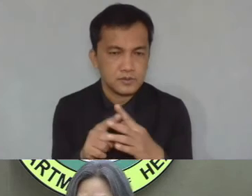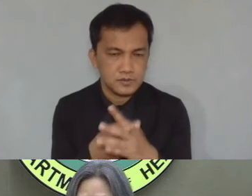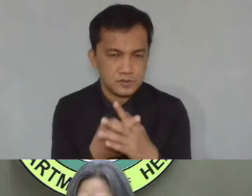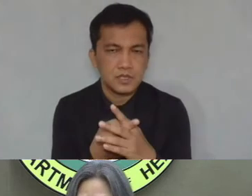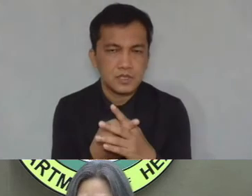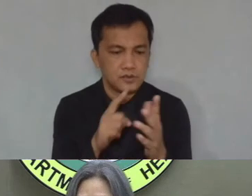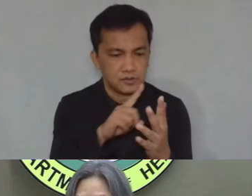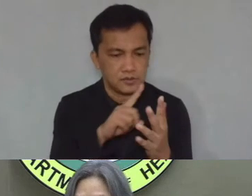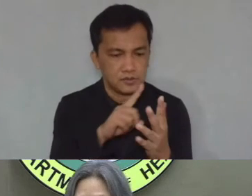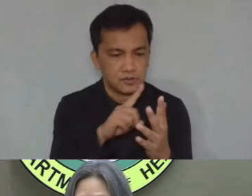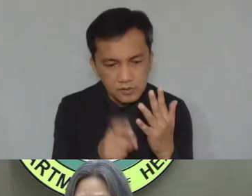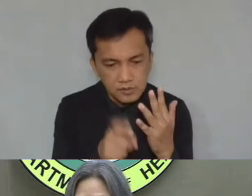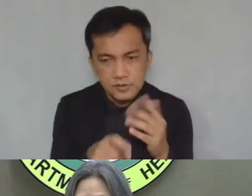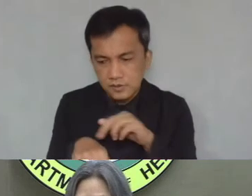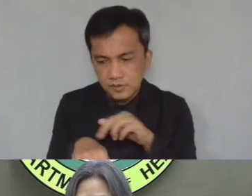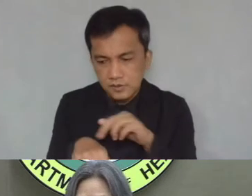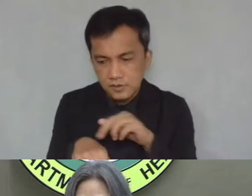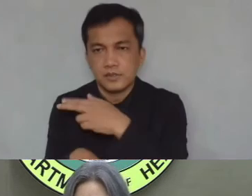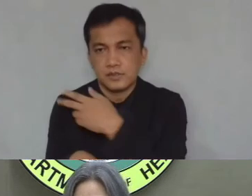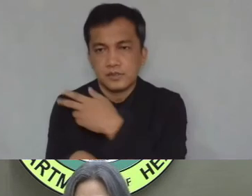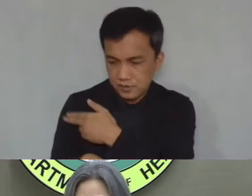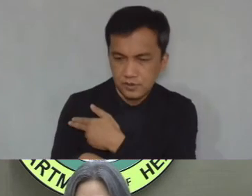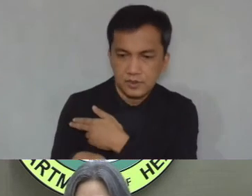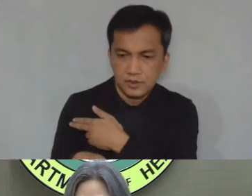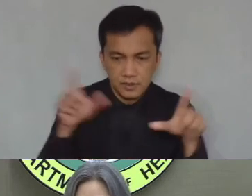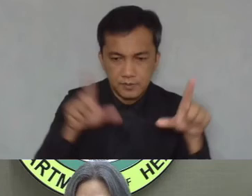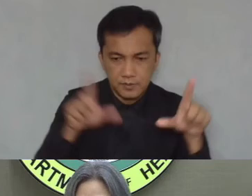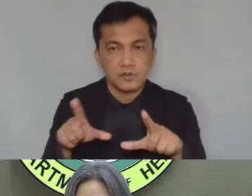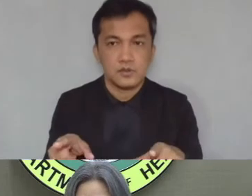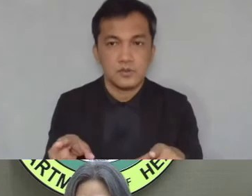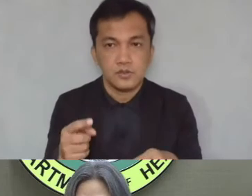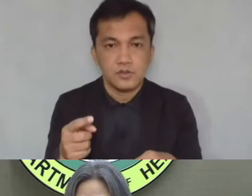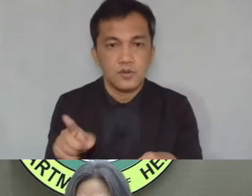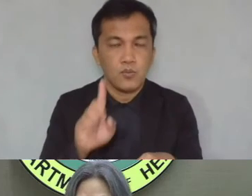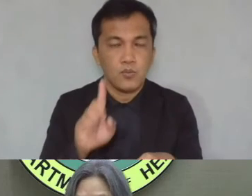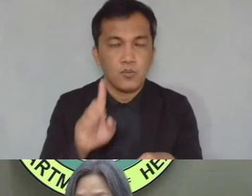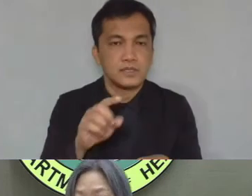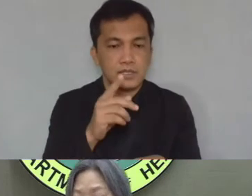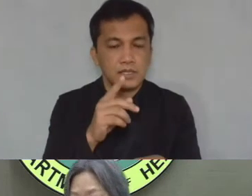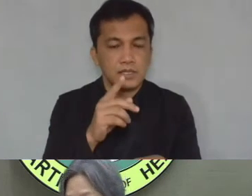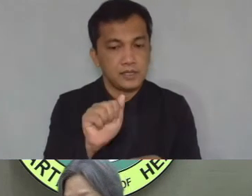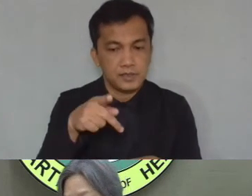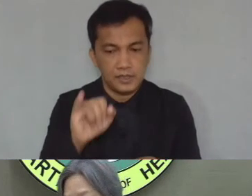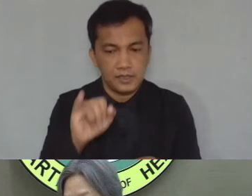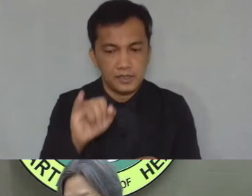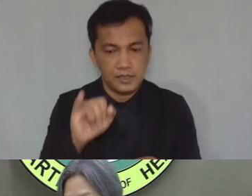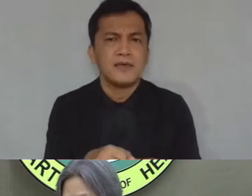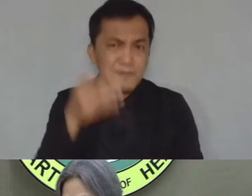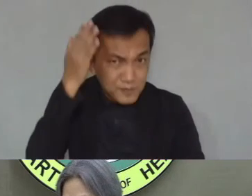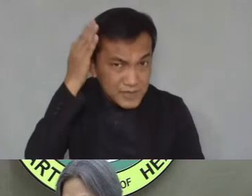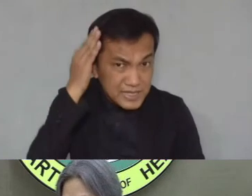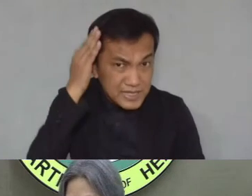Telemedicine is just part of it. It starts from contact tracing to referral to hospitals to laboratories, all linked in one